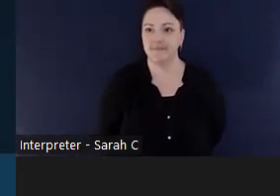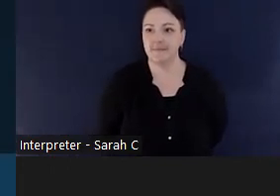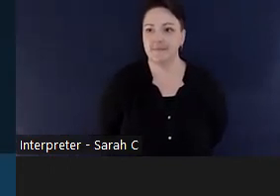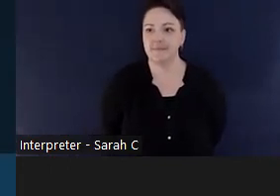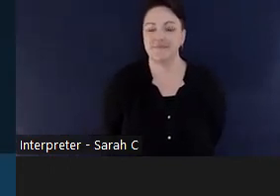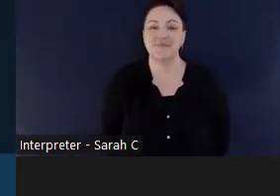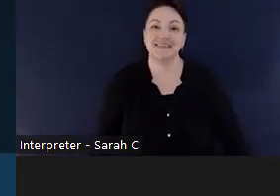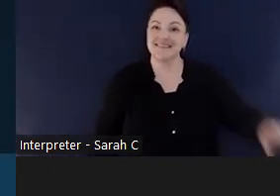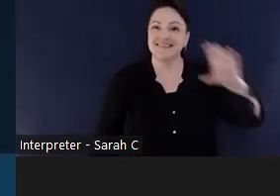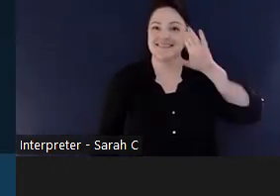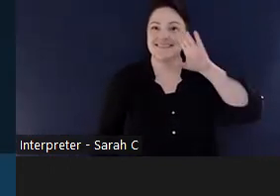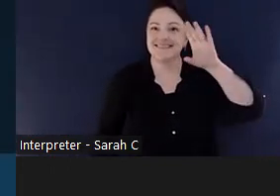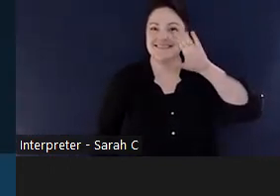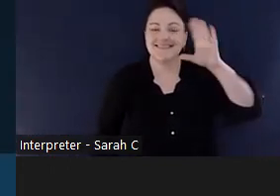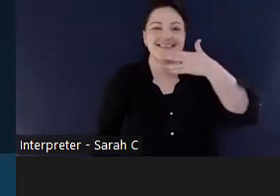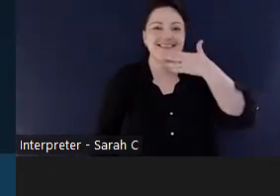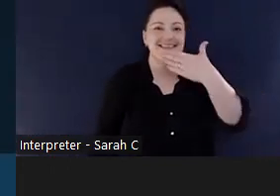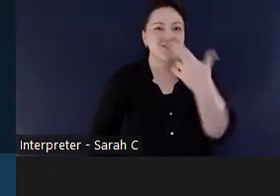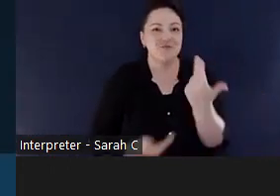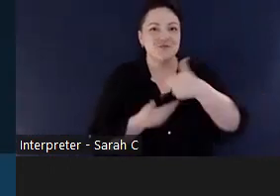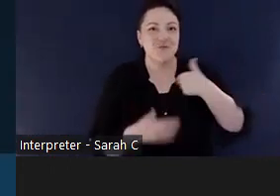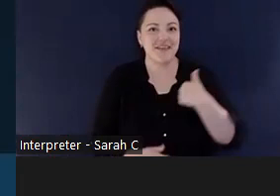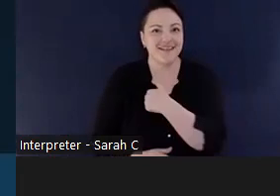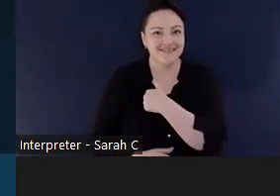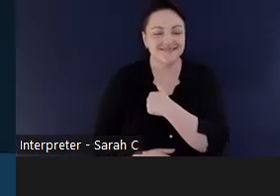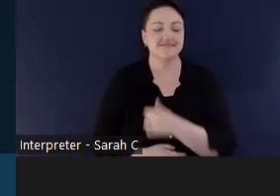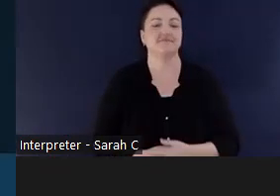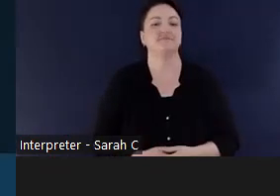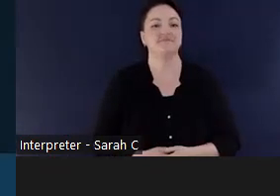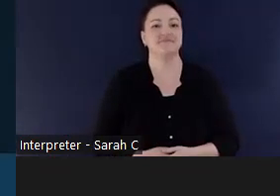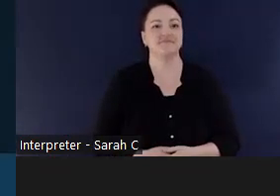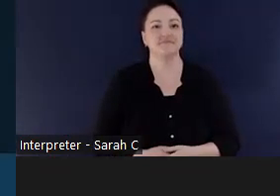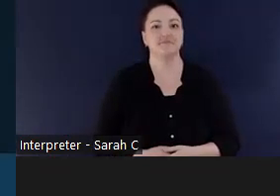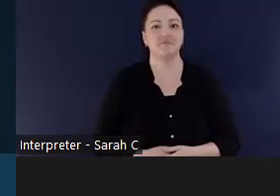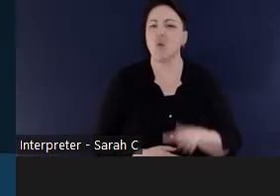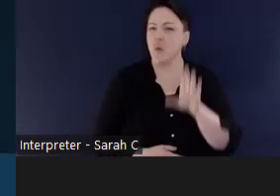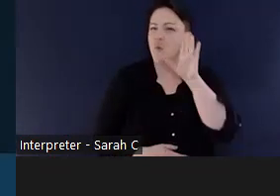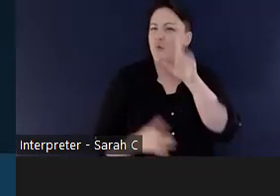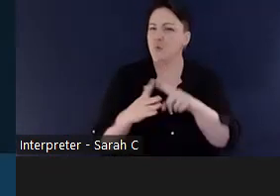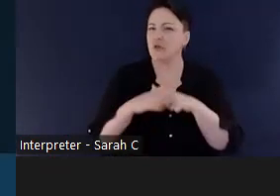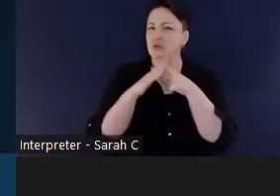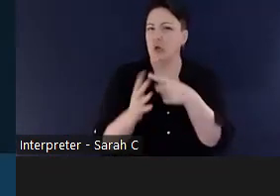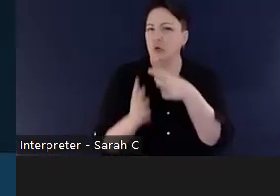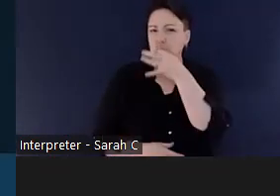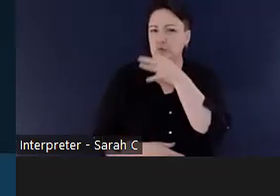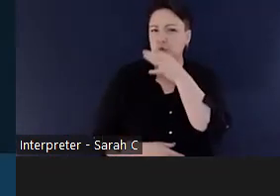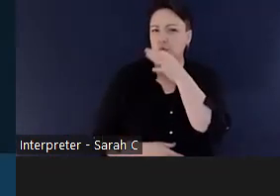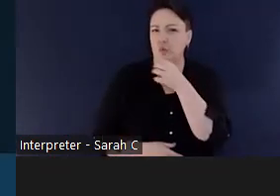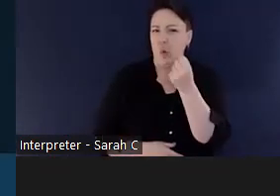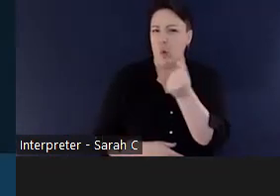Thank you everyone for joining us. We will get started in just a minute.